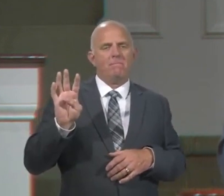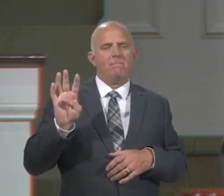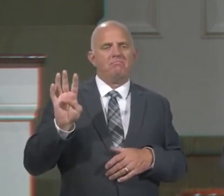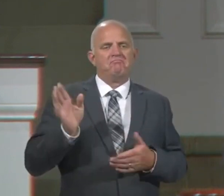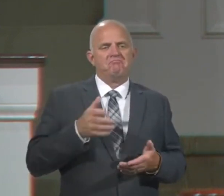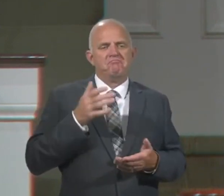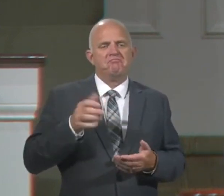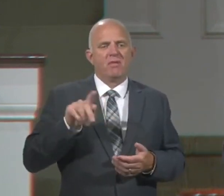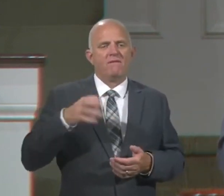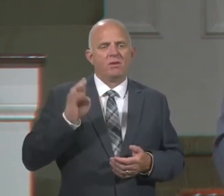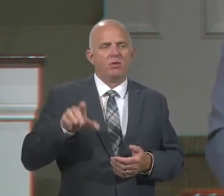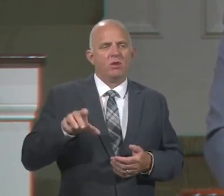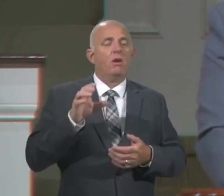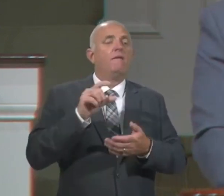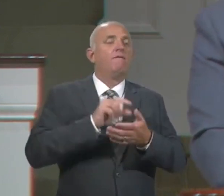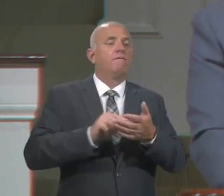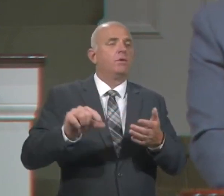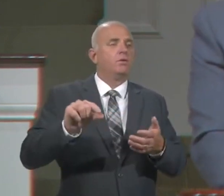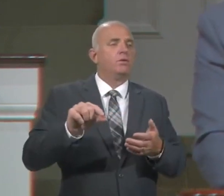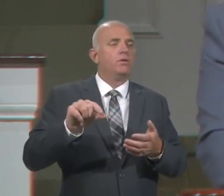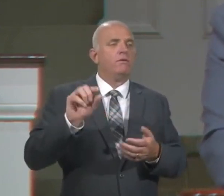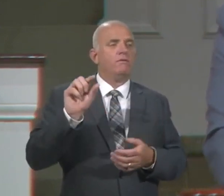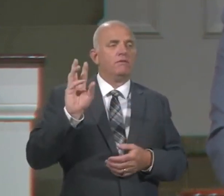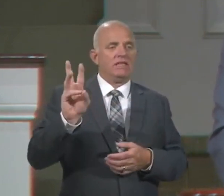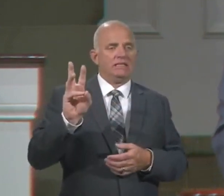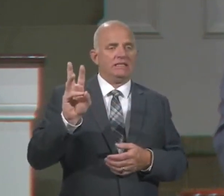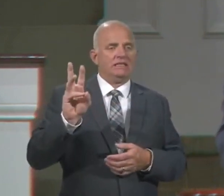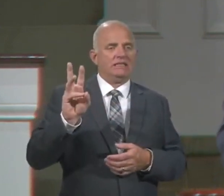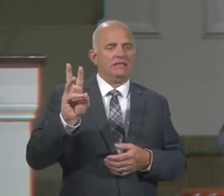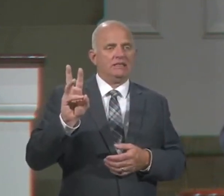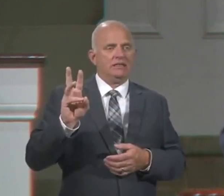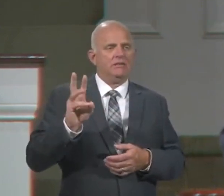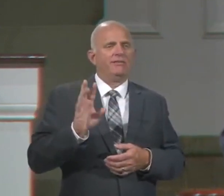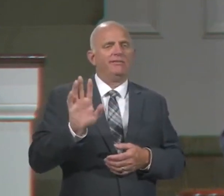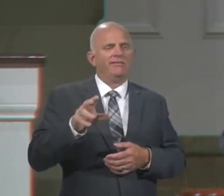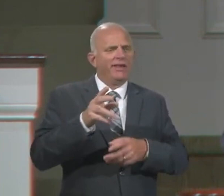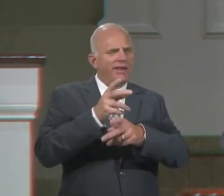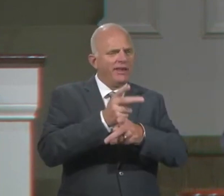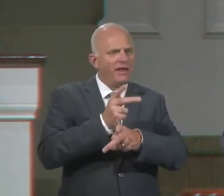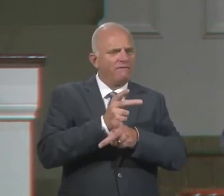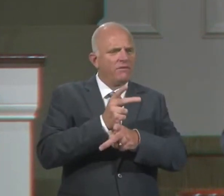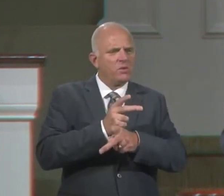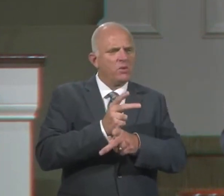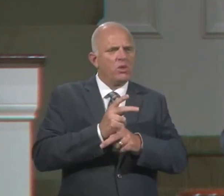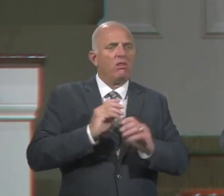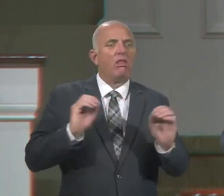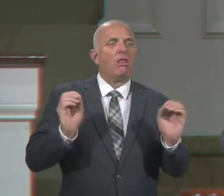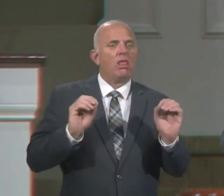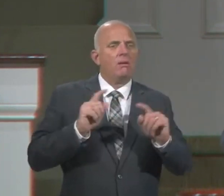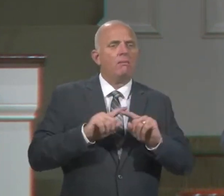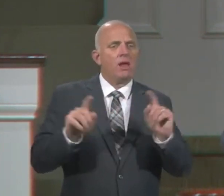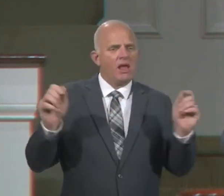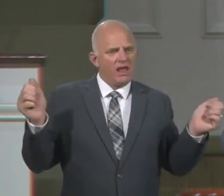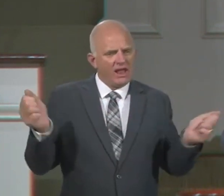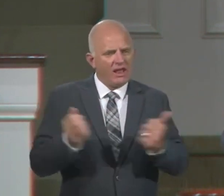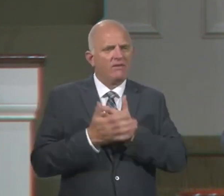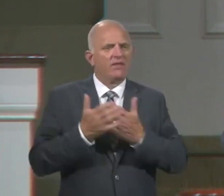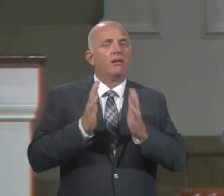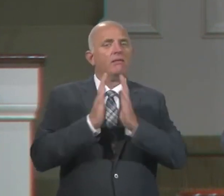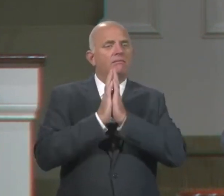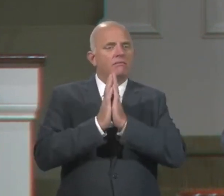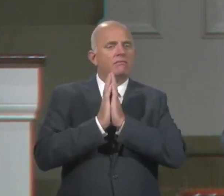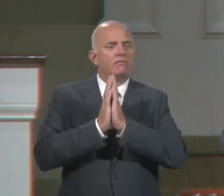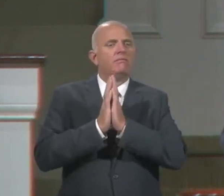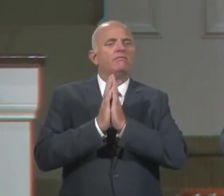In verse number 6, the Bible says, "Be careful for nothing, but in everything, by prayer and supplication with